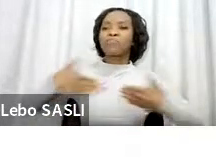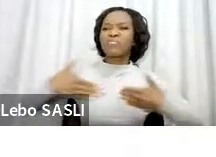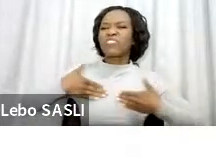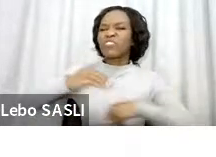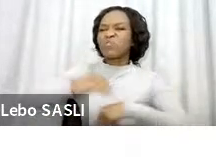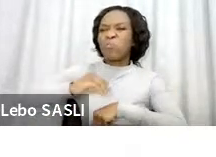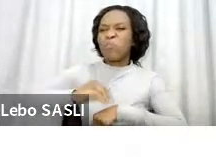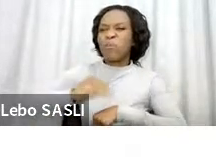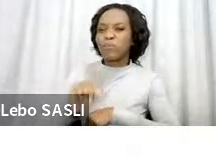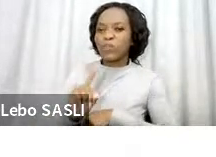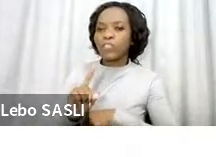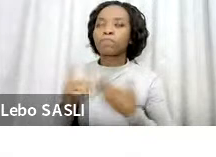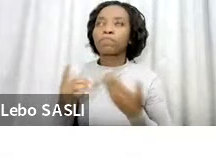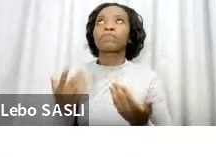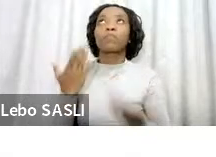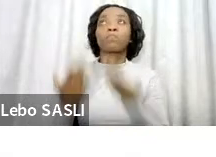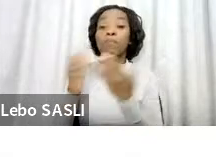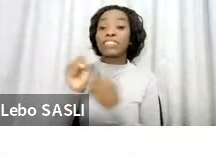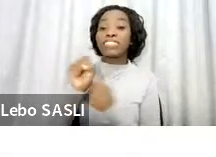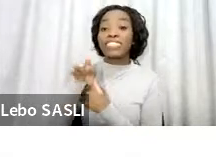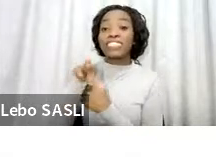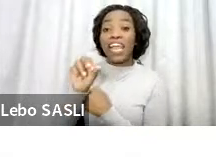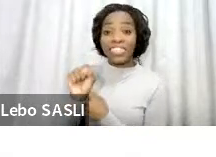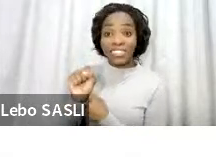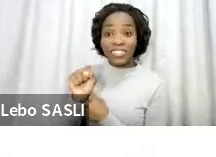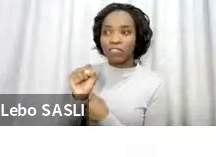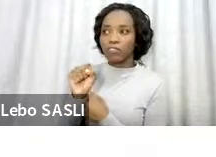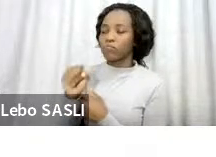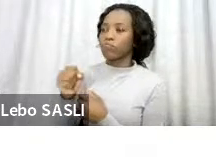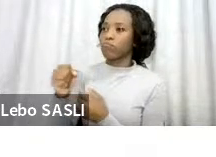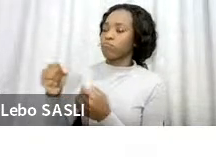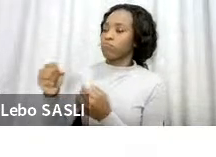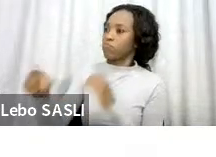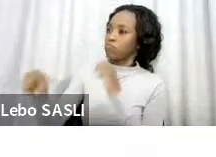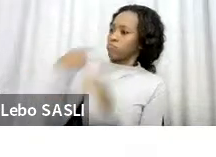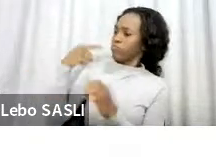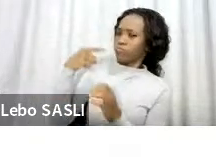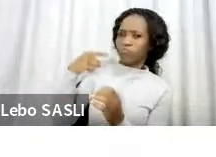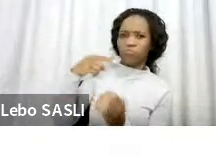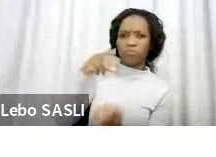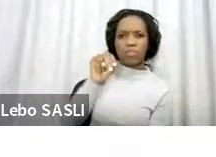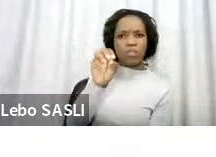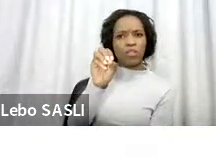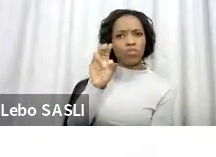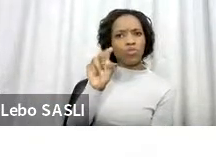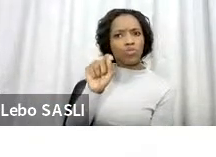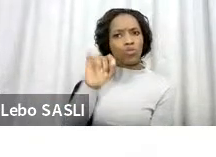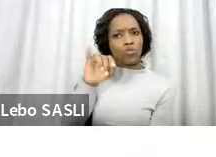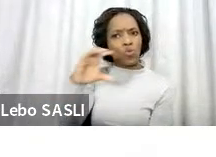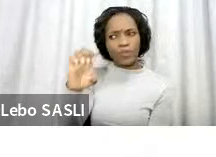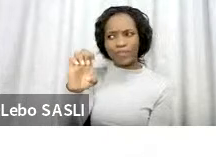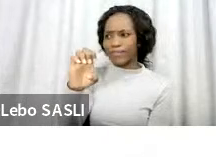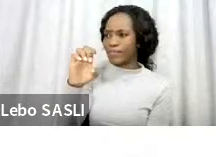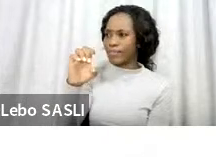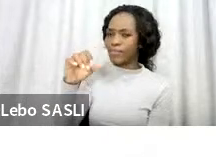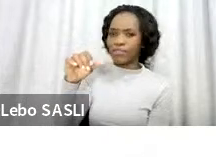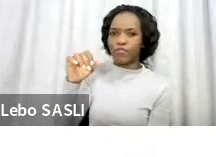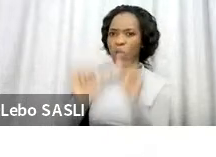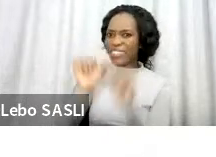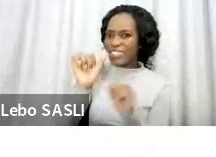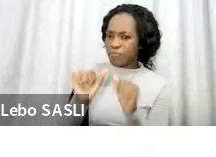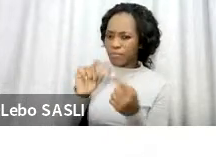to where SARS is issuing a notice of assessment which does not have required information such as your